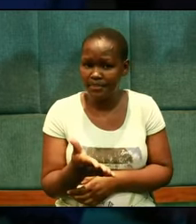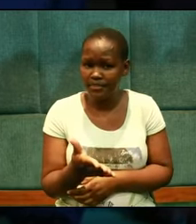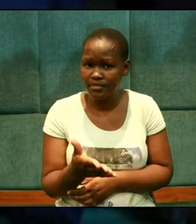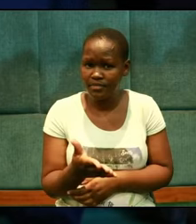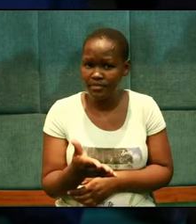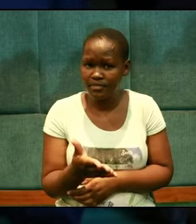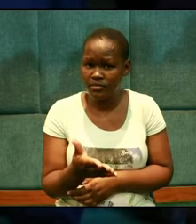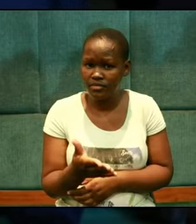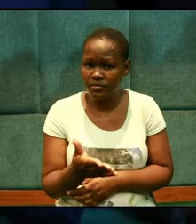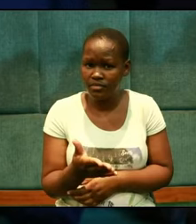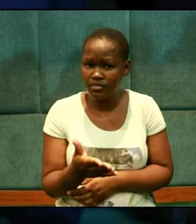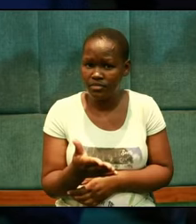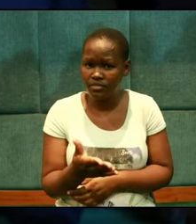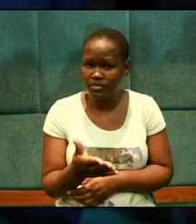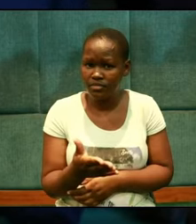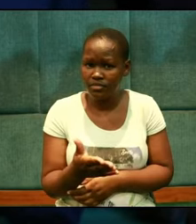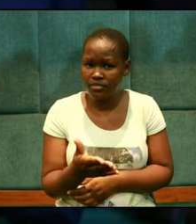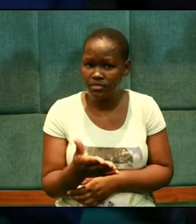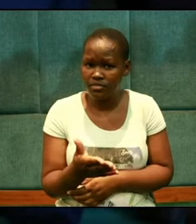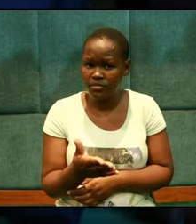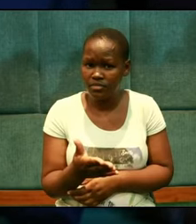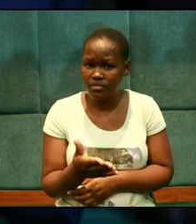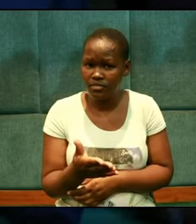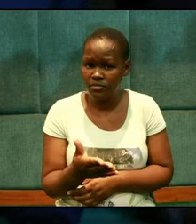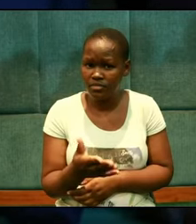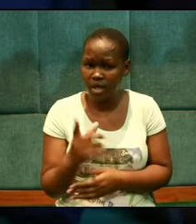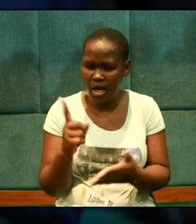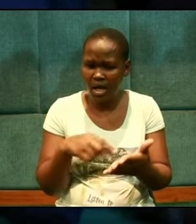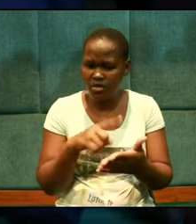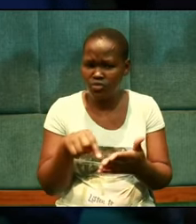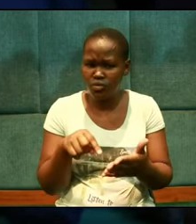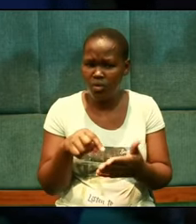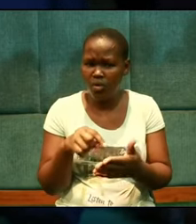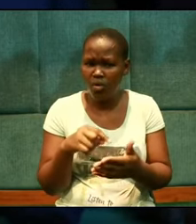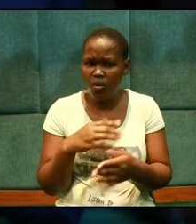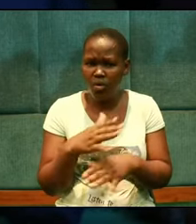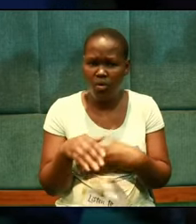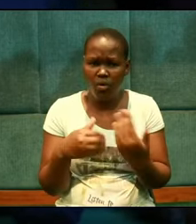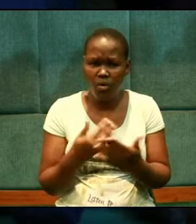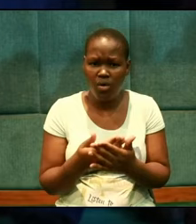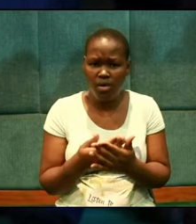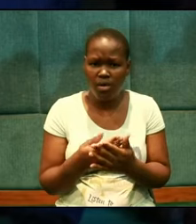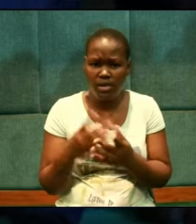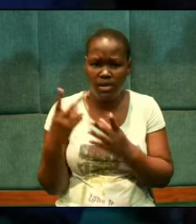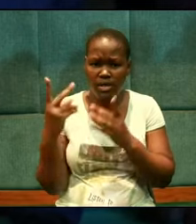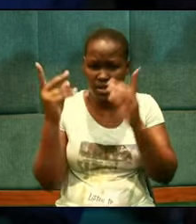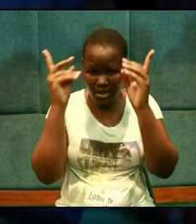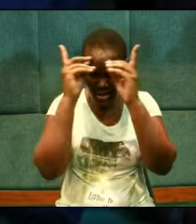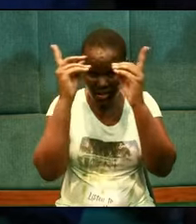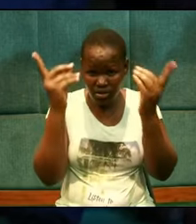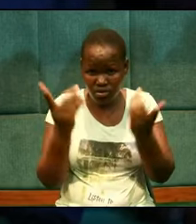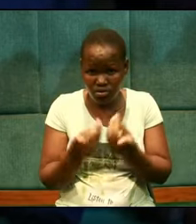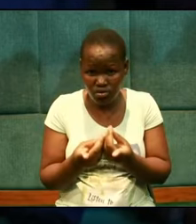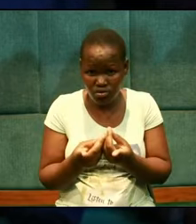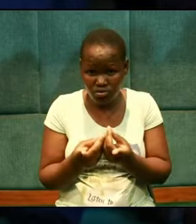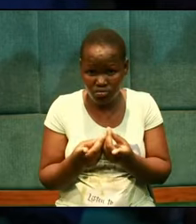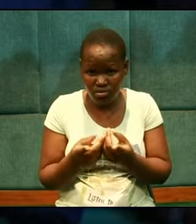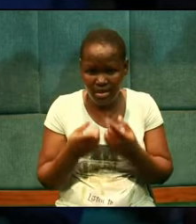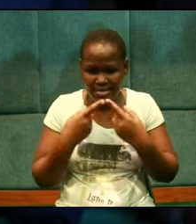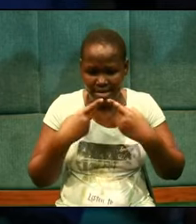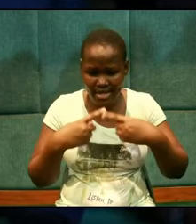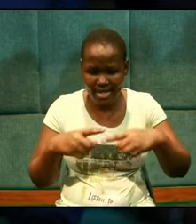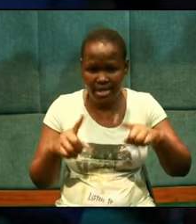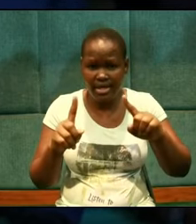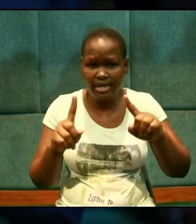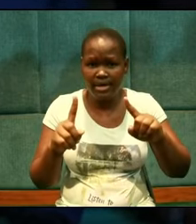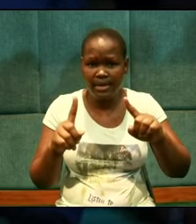we cancel all those decisions and those convictions that it's not going to work. We declare tonight